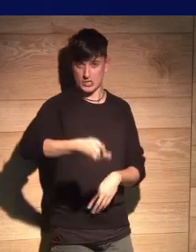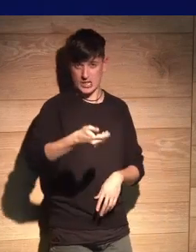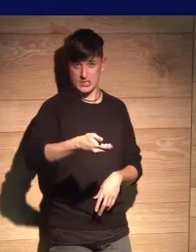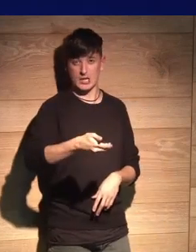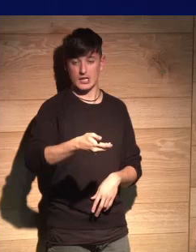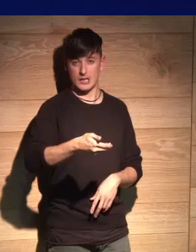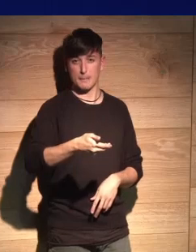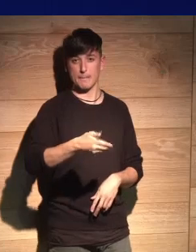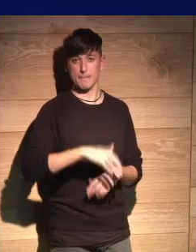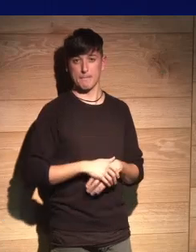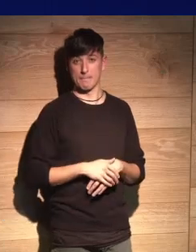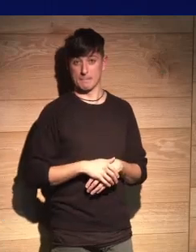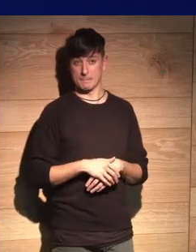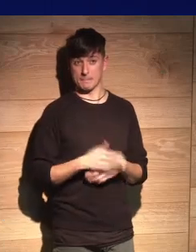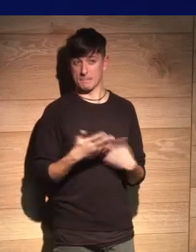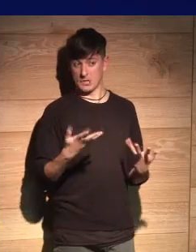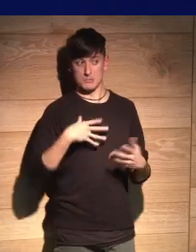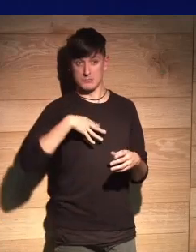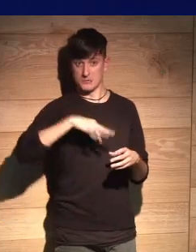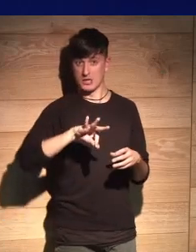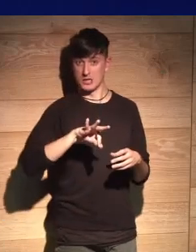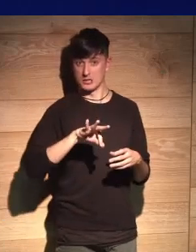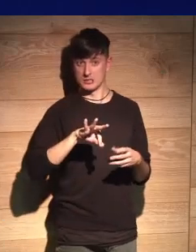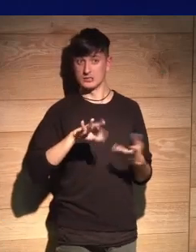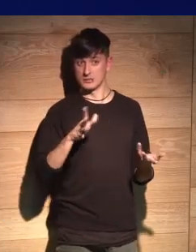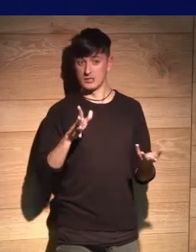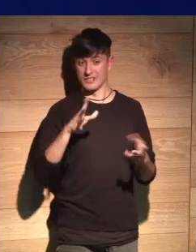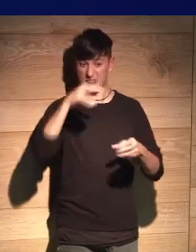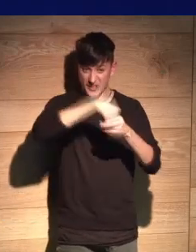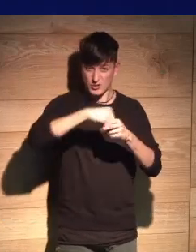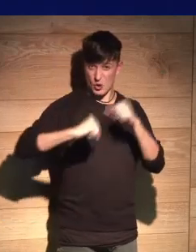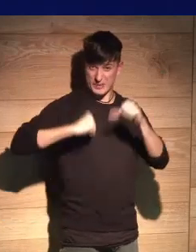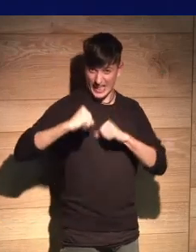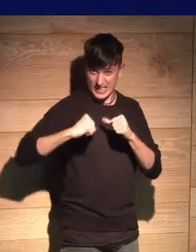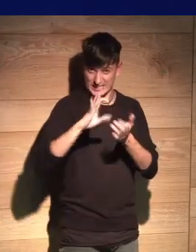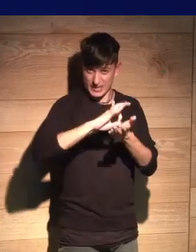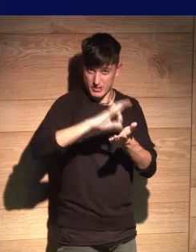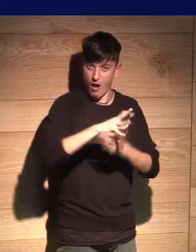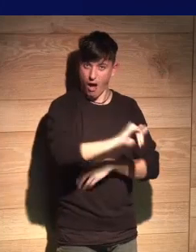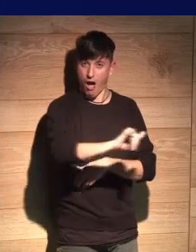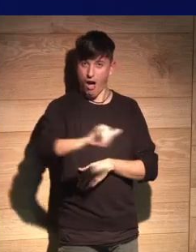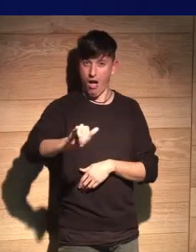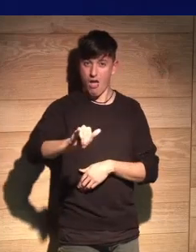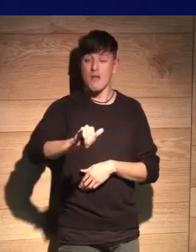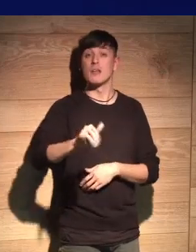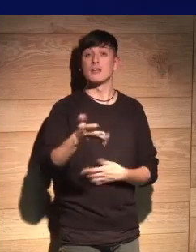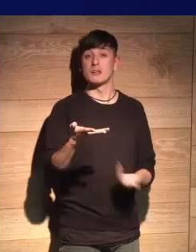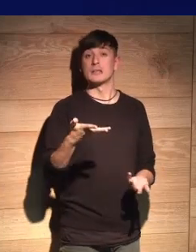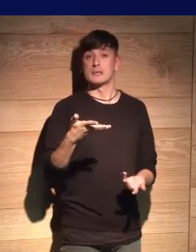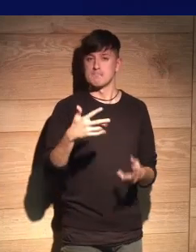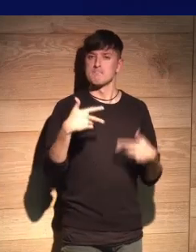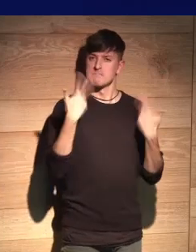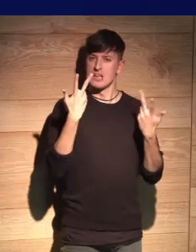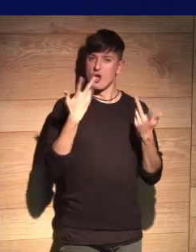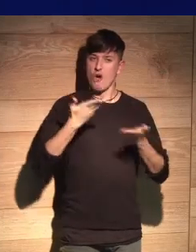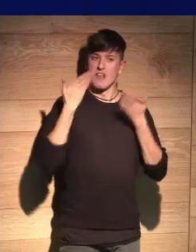is absolutely fundamental, and it's at the reach of our hand within our hospitals, in our departments. And this allows